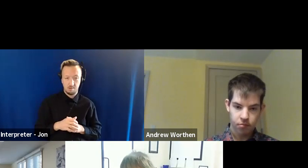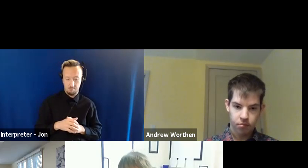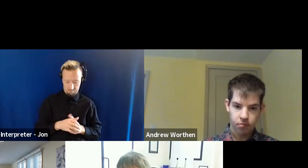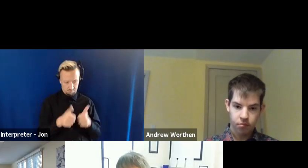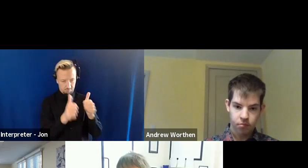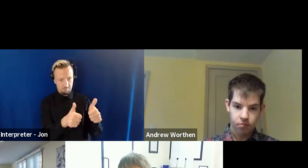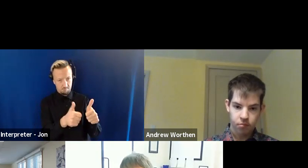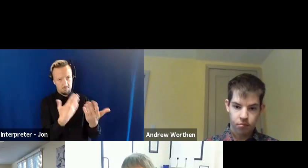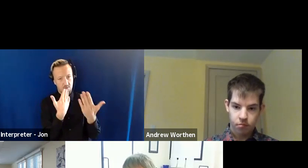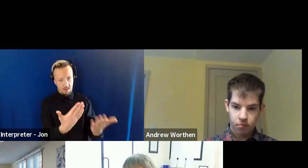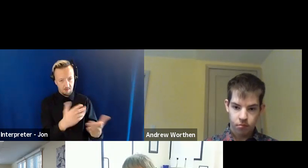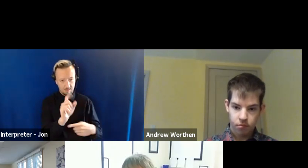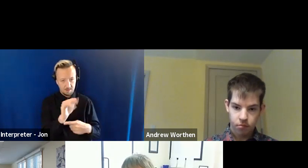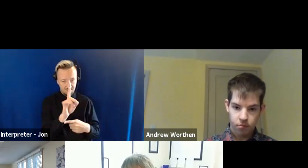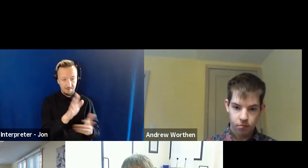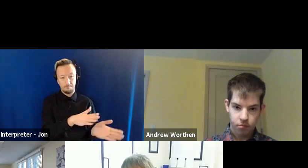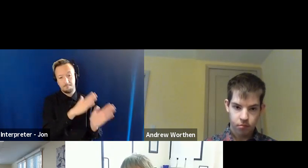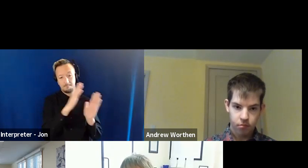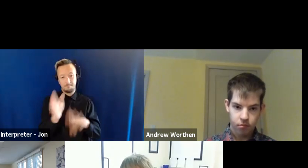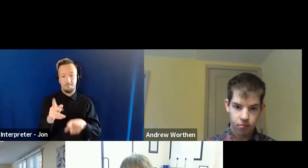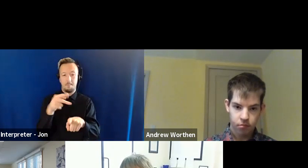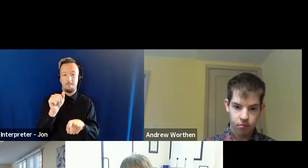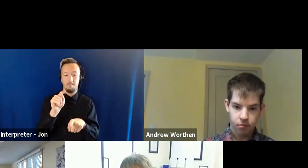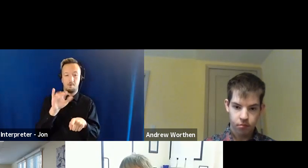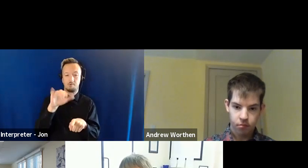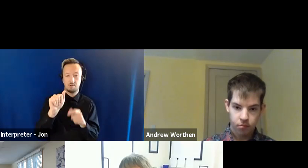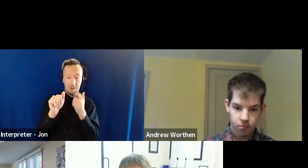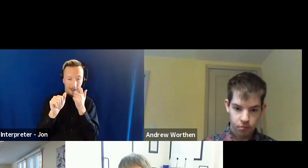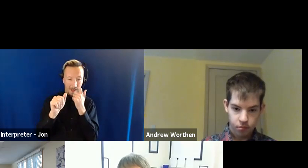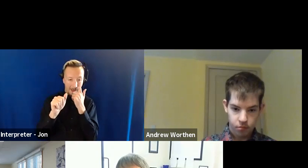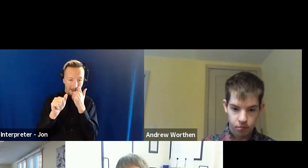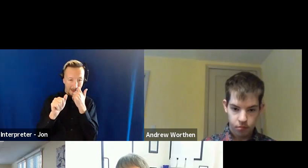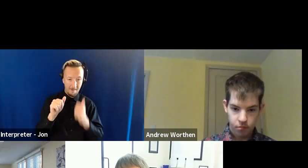Very good. Thank you, David. Next, we're going to go to Patricia.